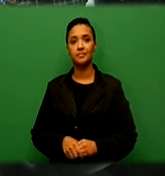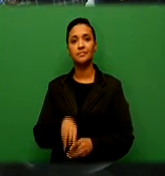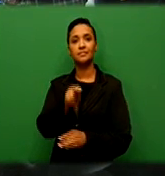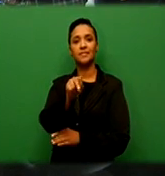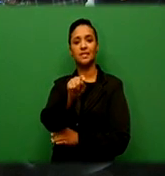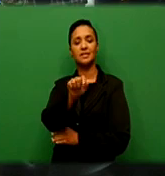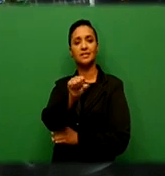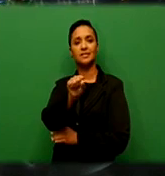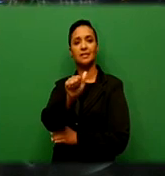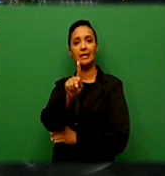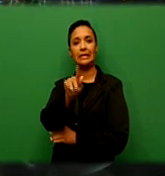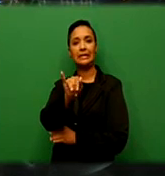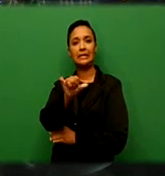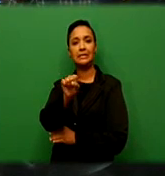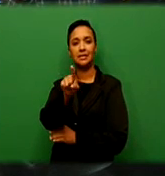Ntsakisi,